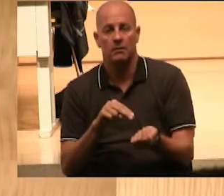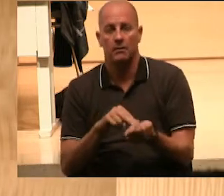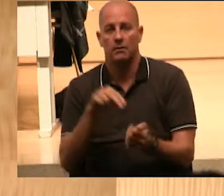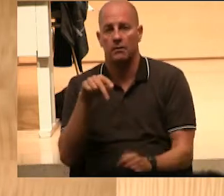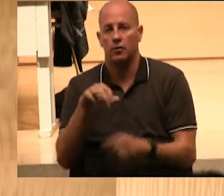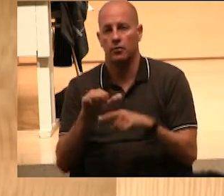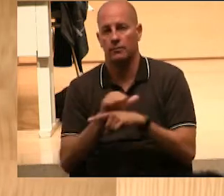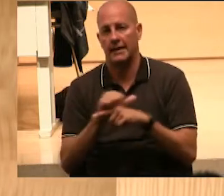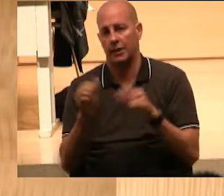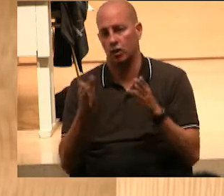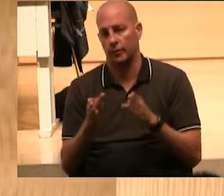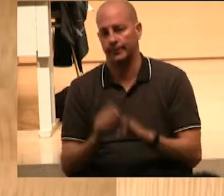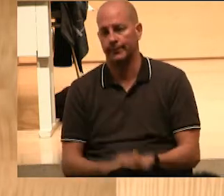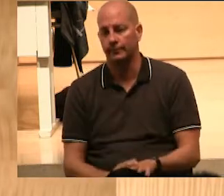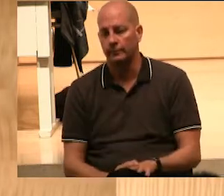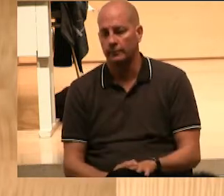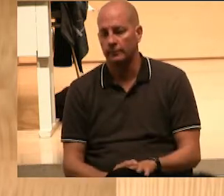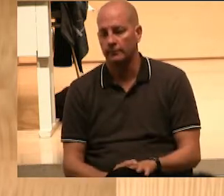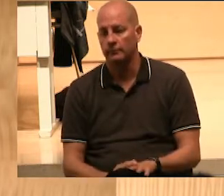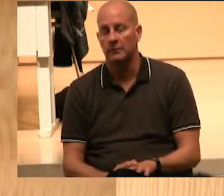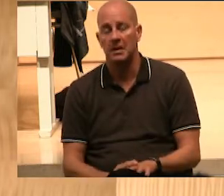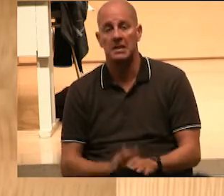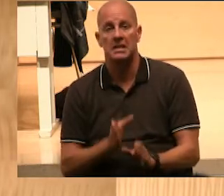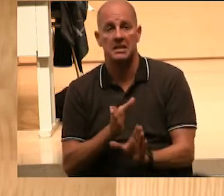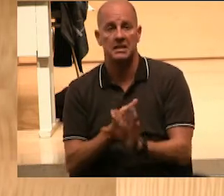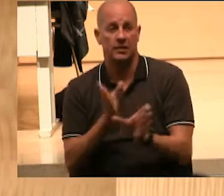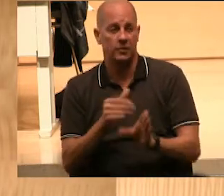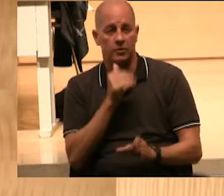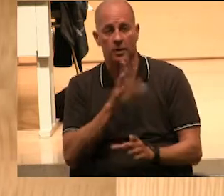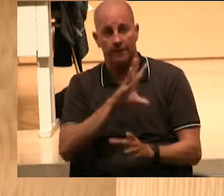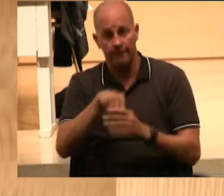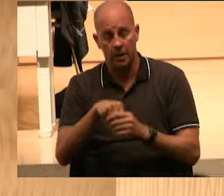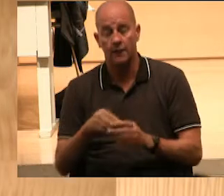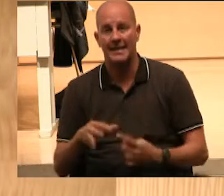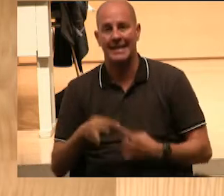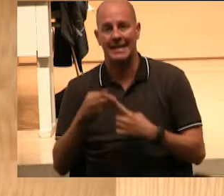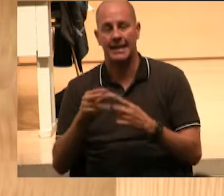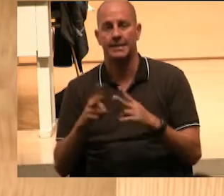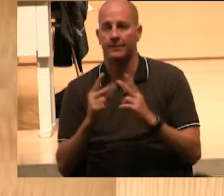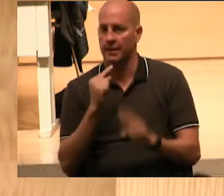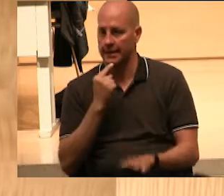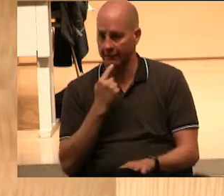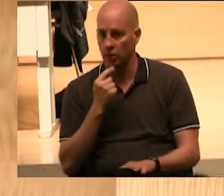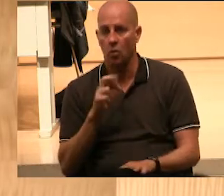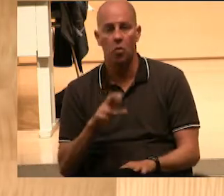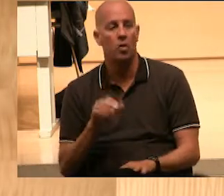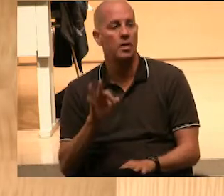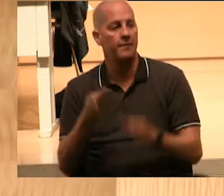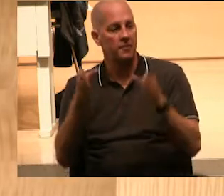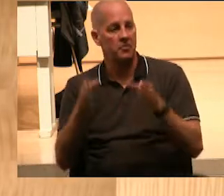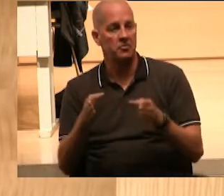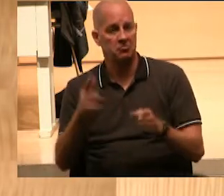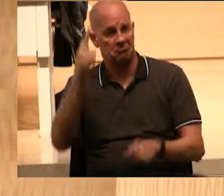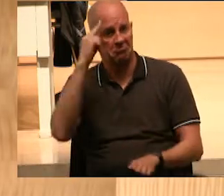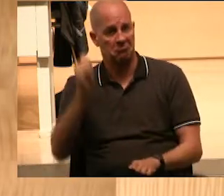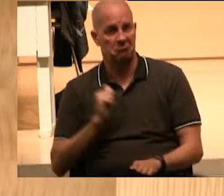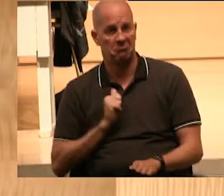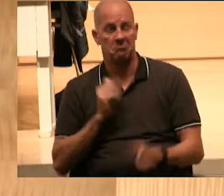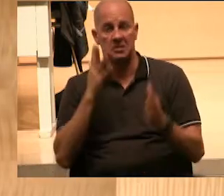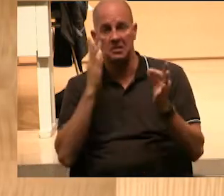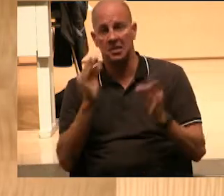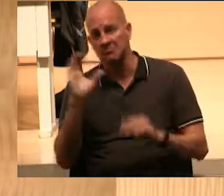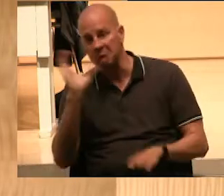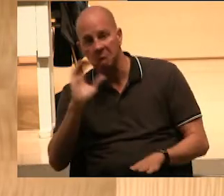Psychiatrists often are not involved unless the anxiety disorder is more severe, or if a person just on their own decided to seek out a